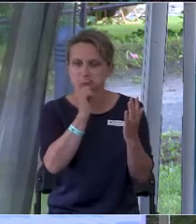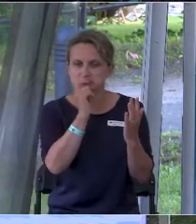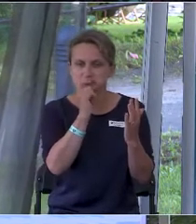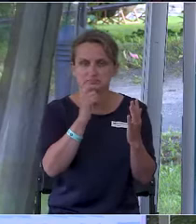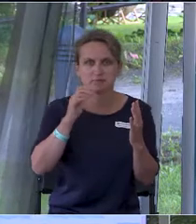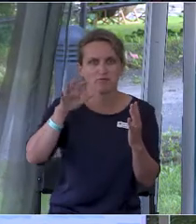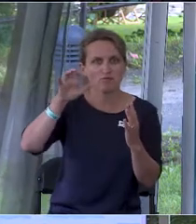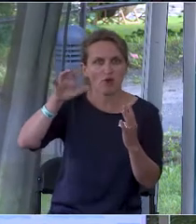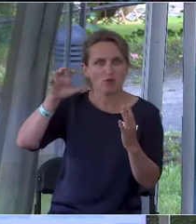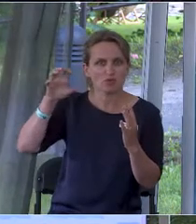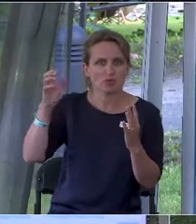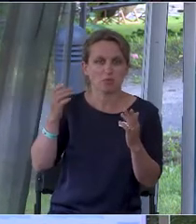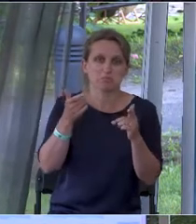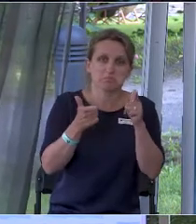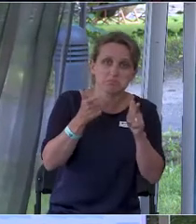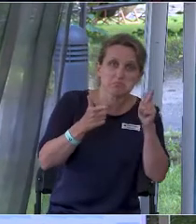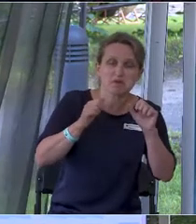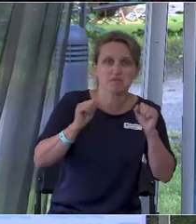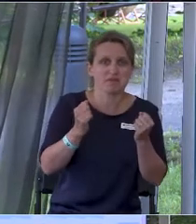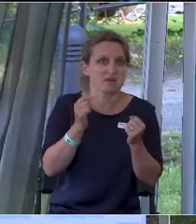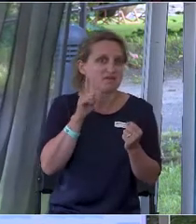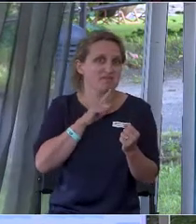either part of the real one or the fake one. So